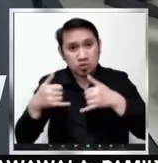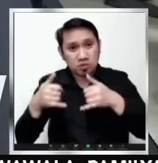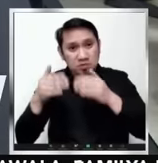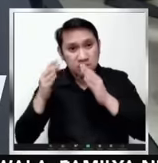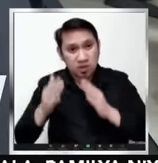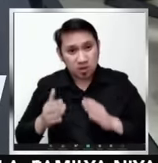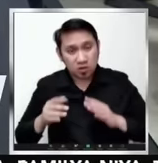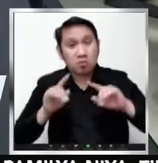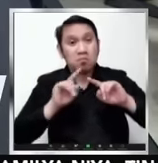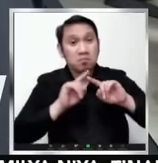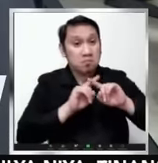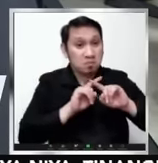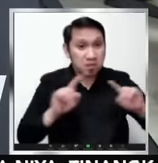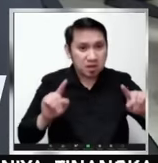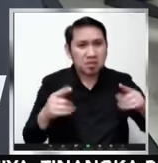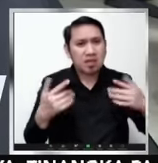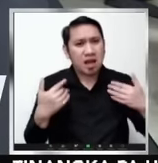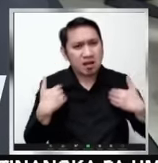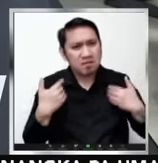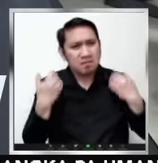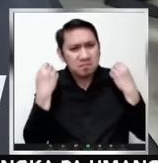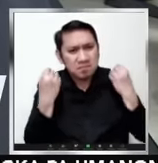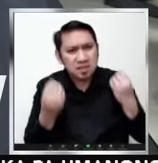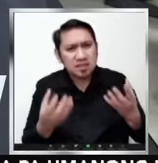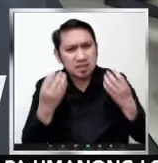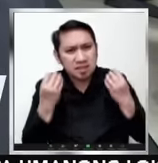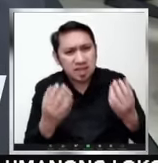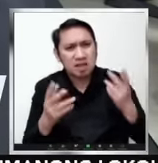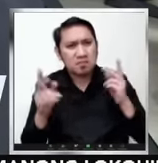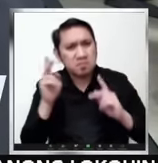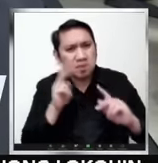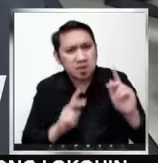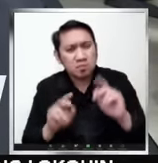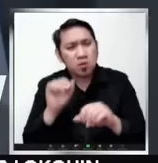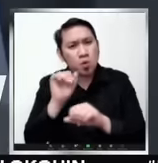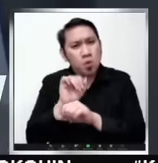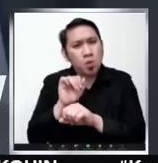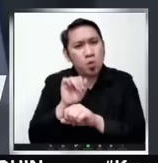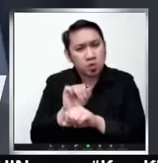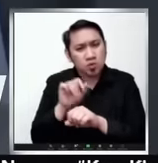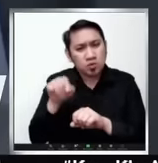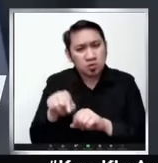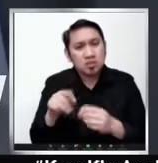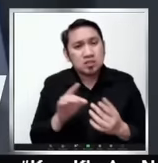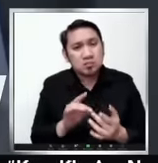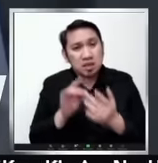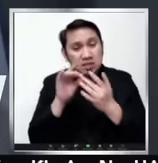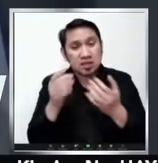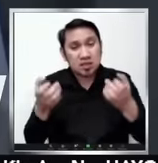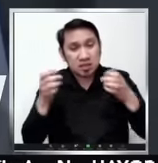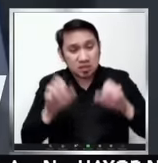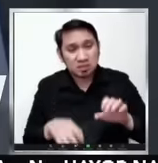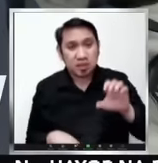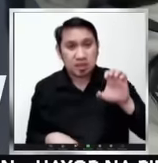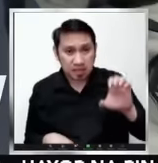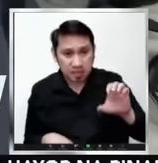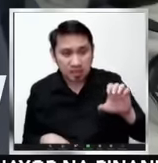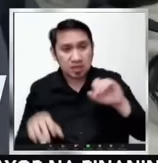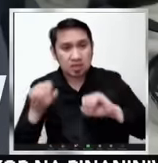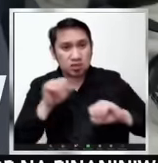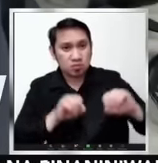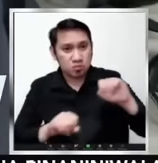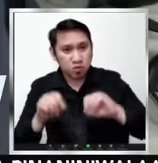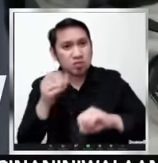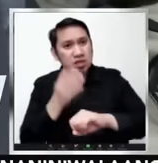a lot of people who's working on the back end, especially in the event. Esports is a growing industry. We